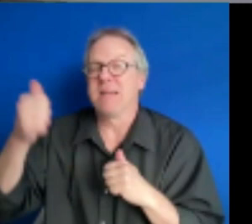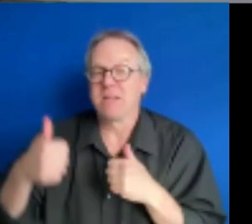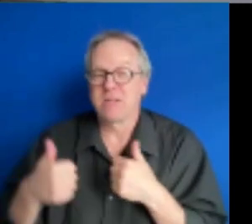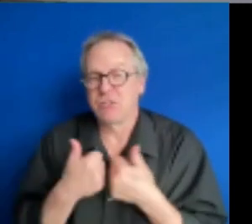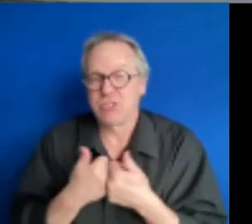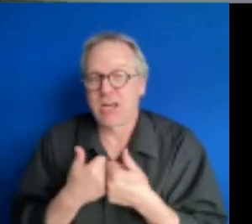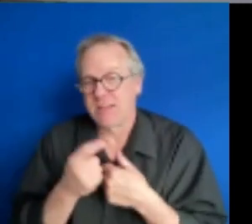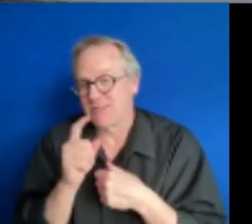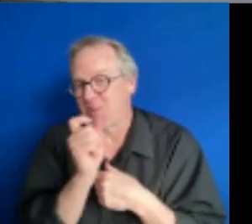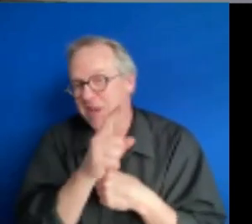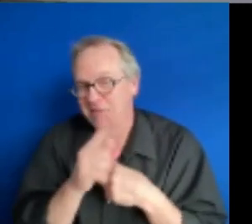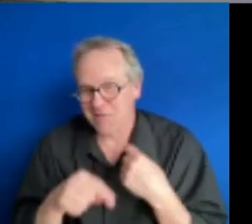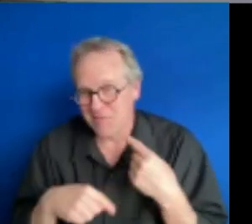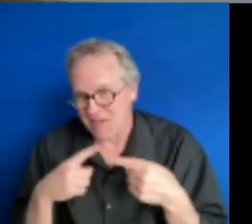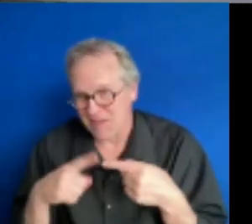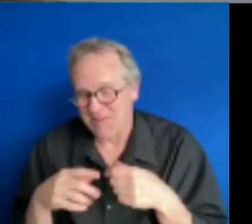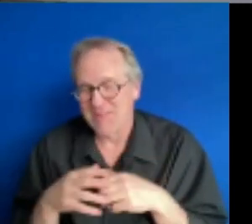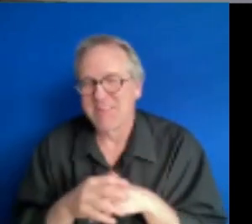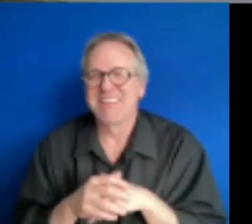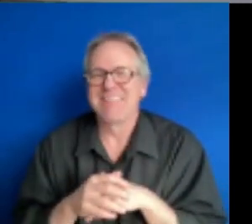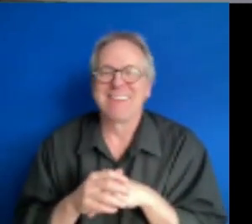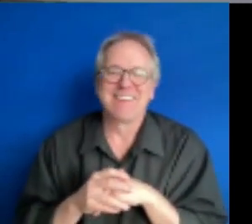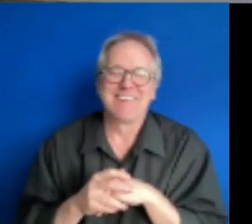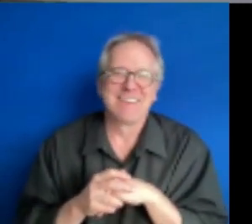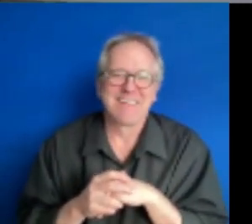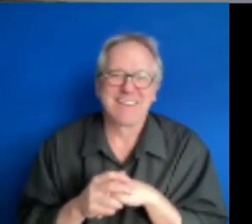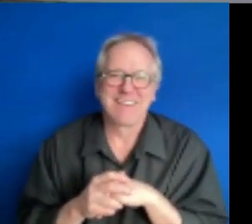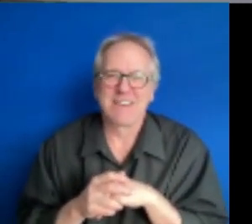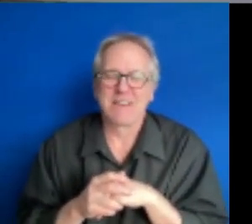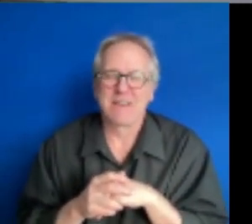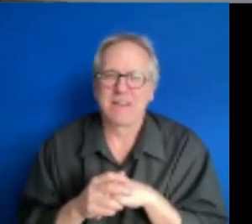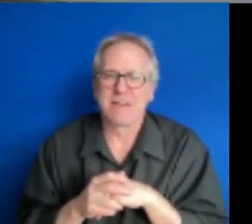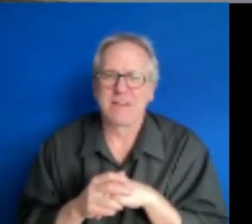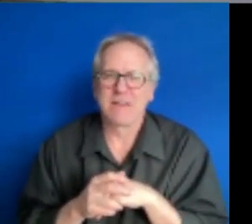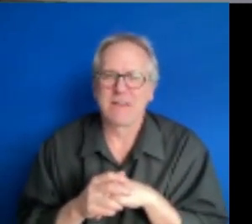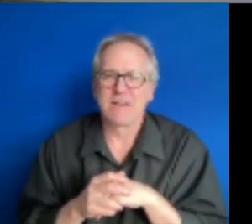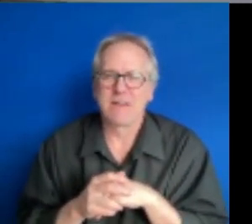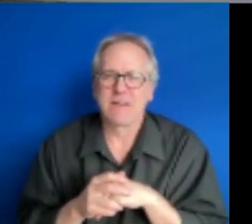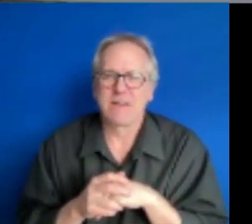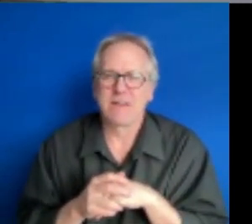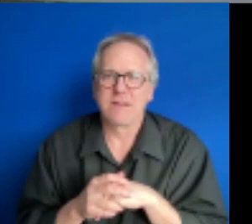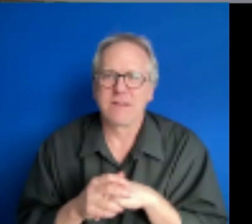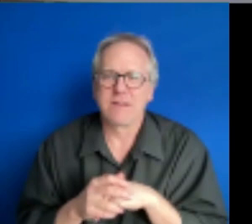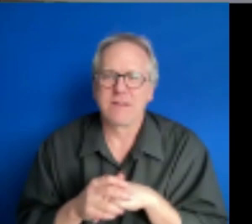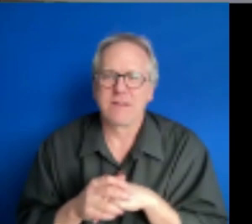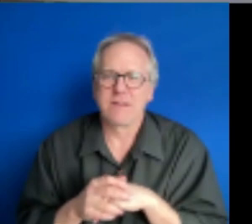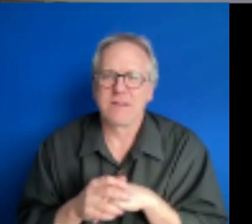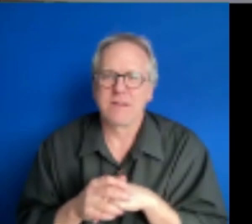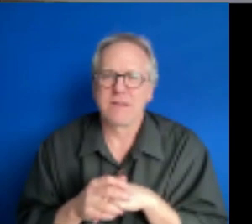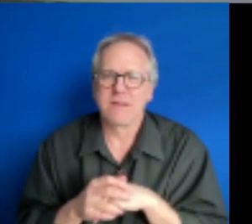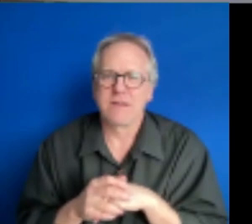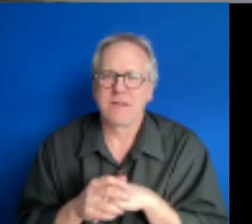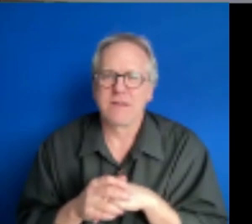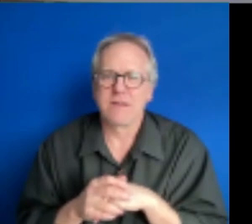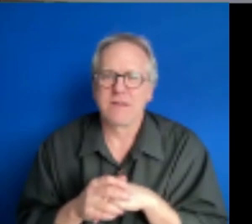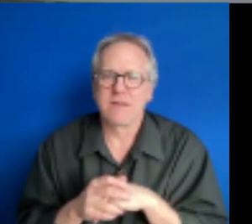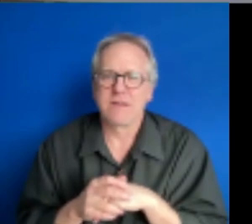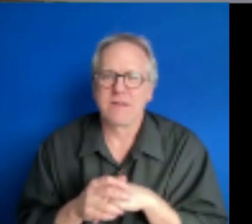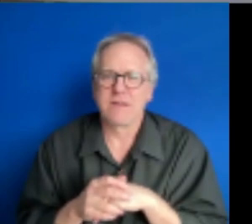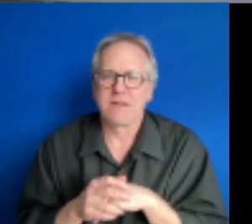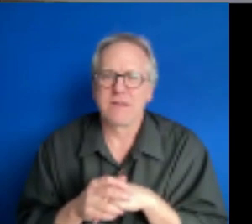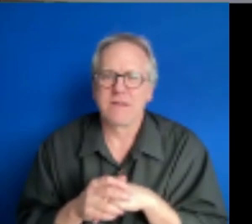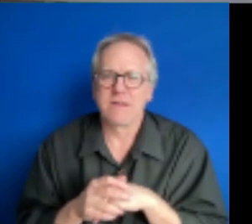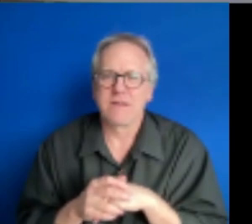ask you about. Bridging mental health, consumers, and